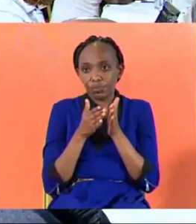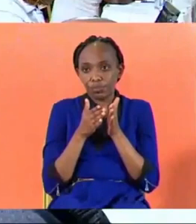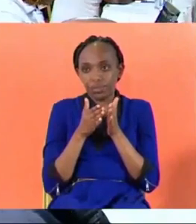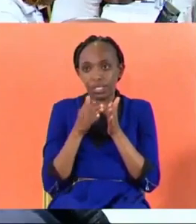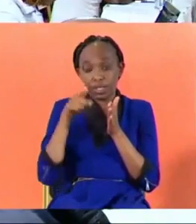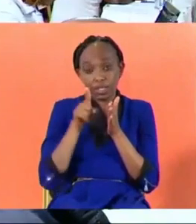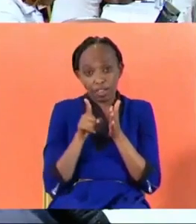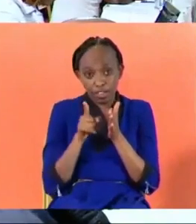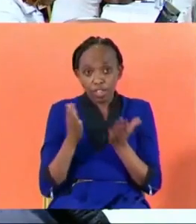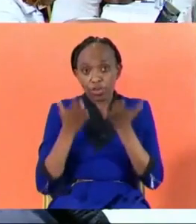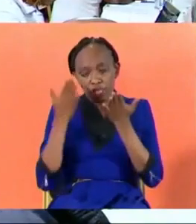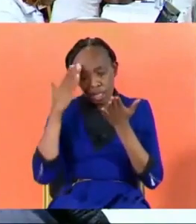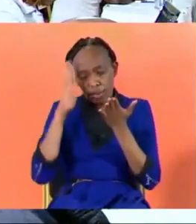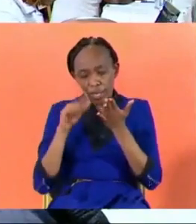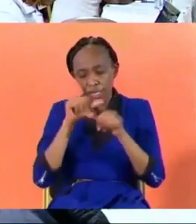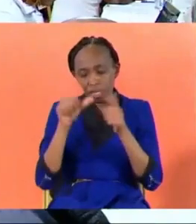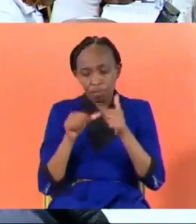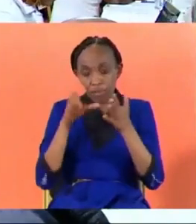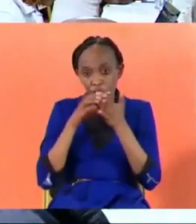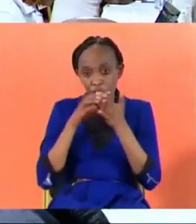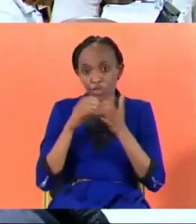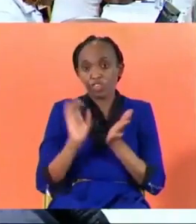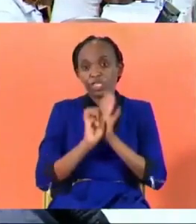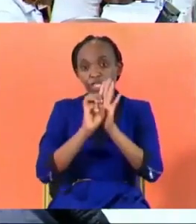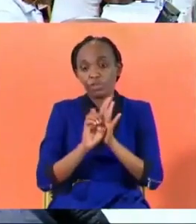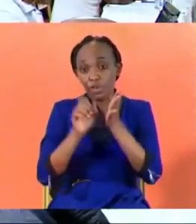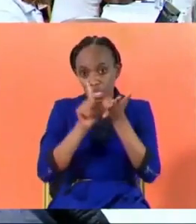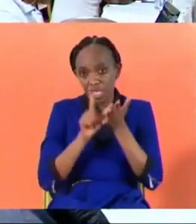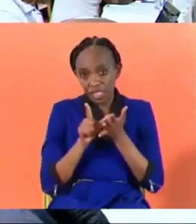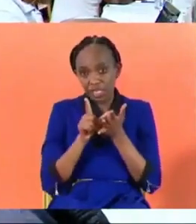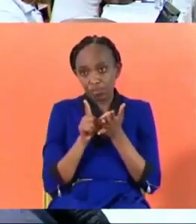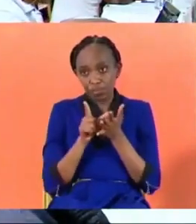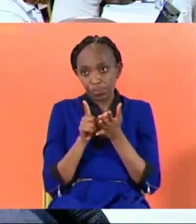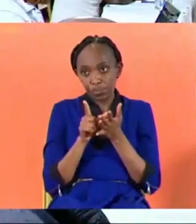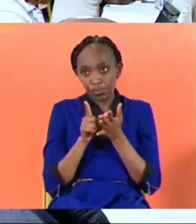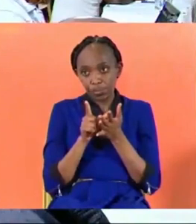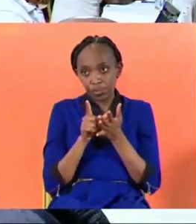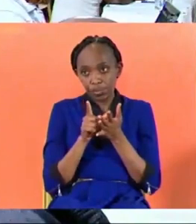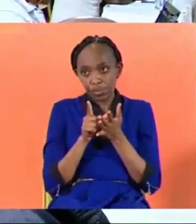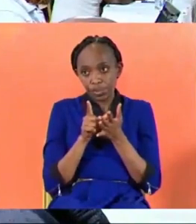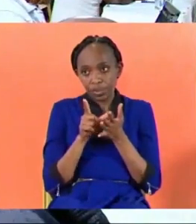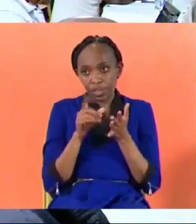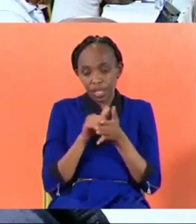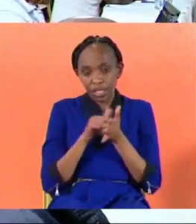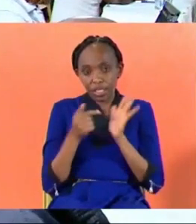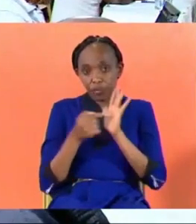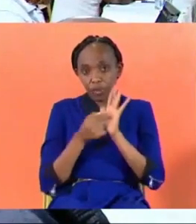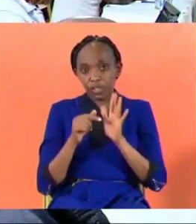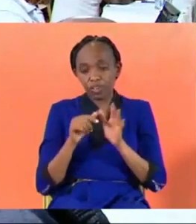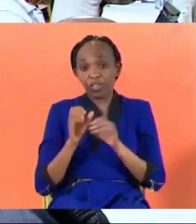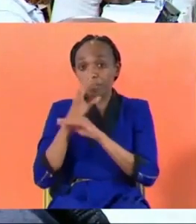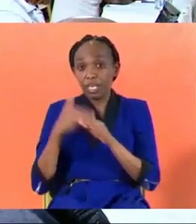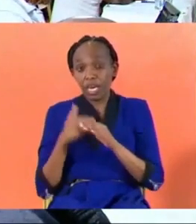itself to raise awareness about issues such as debt. bringing it back to my point of the media has the power to